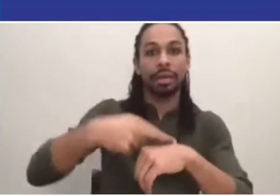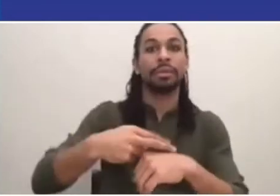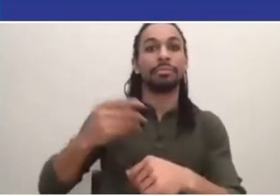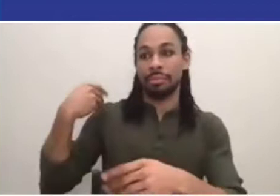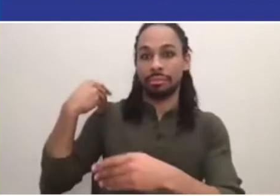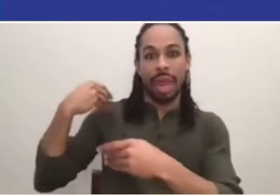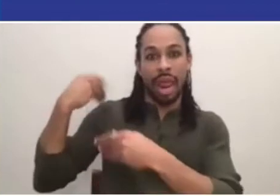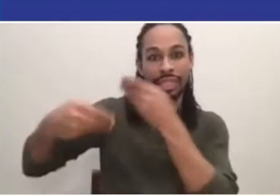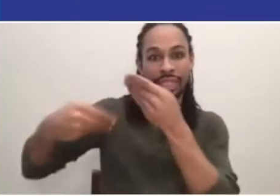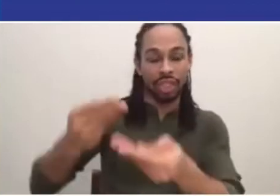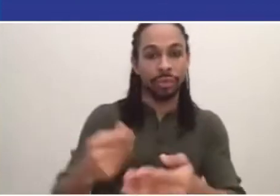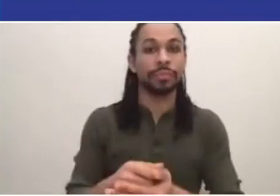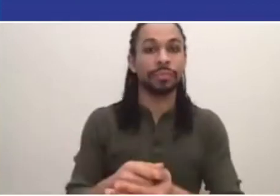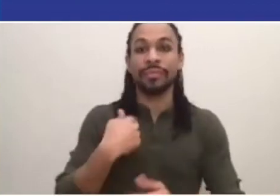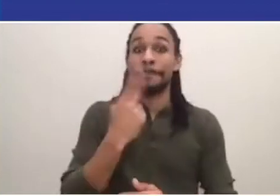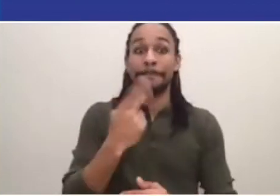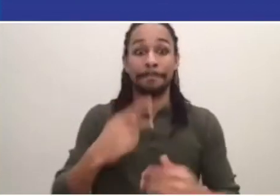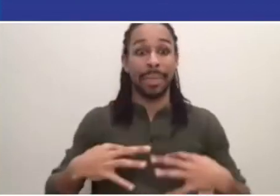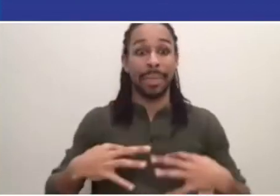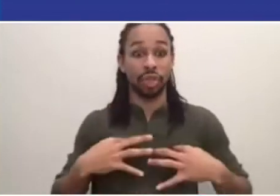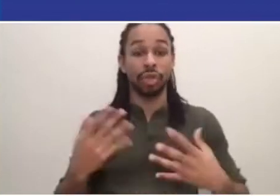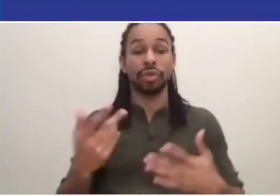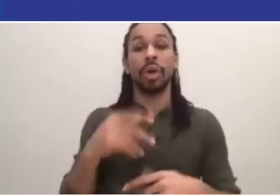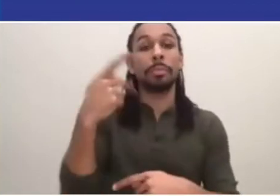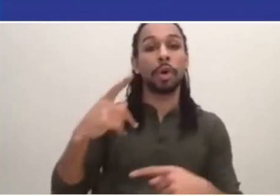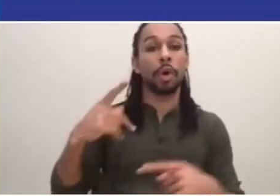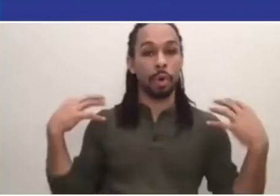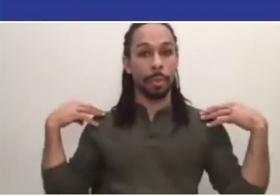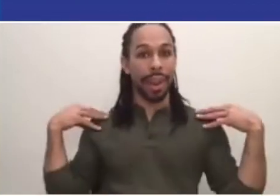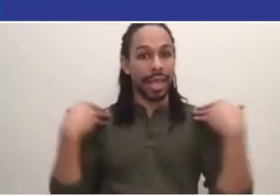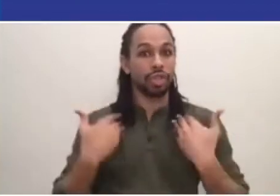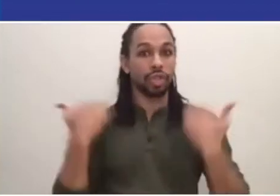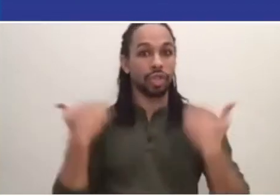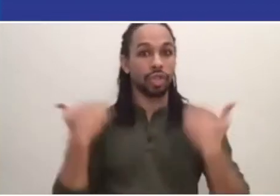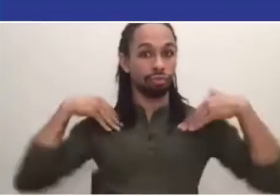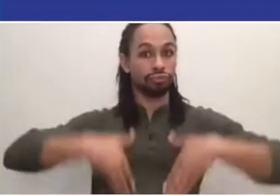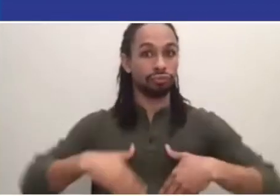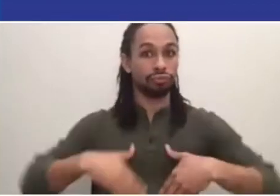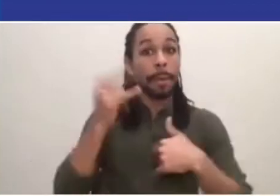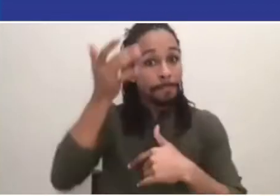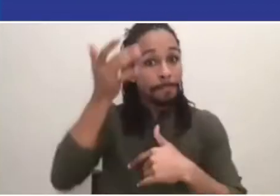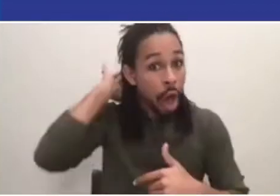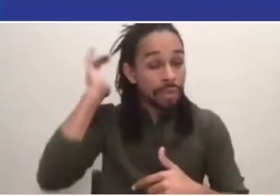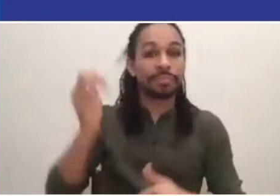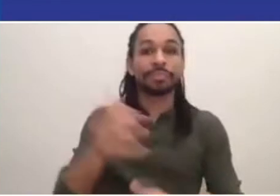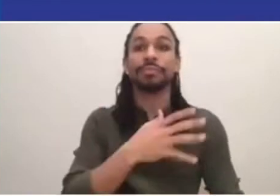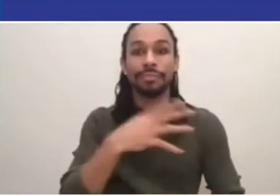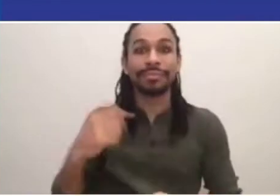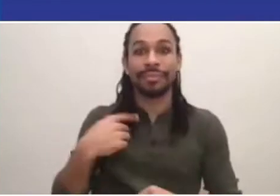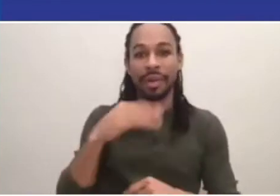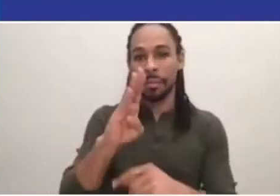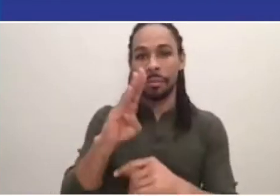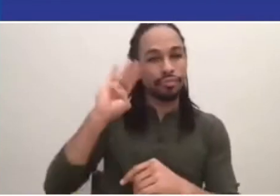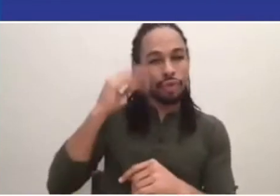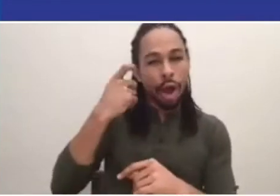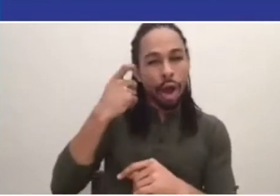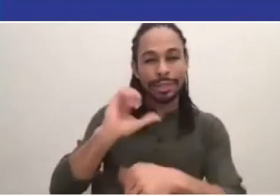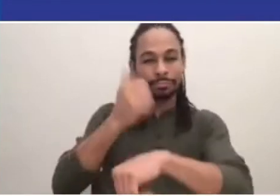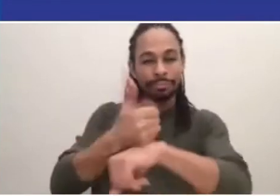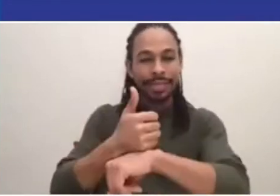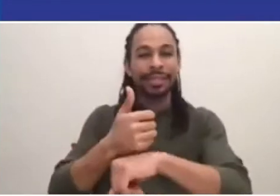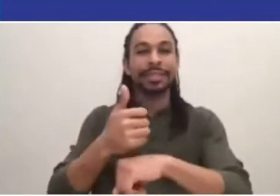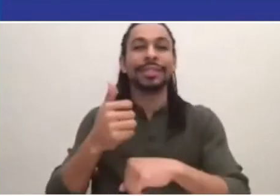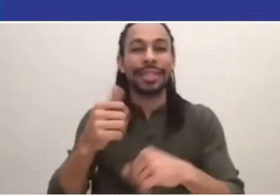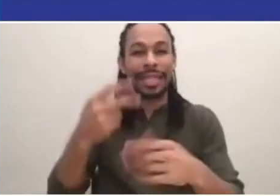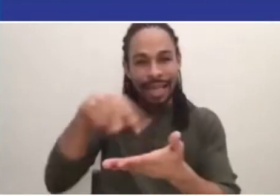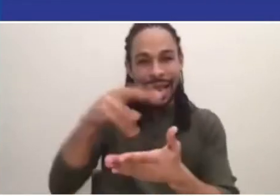blazer. I'm bald, and my virtual background is a Bronx-based dance studio. Welcome to